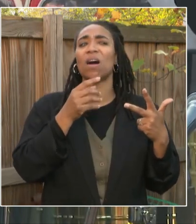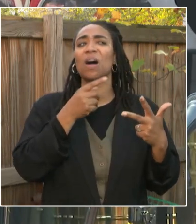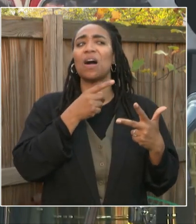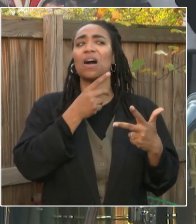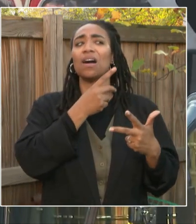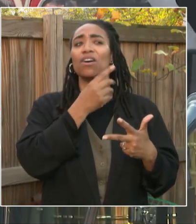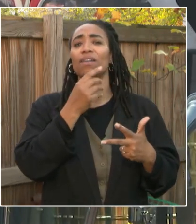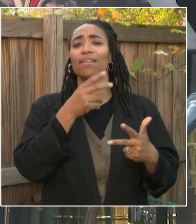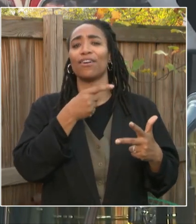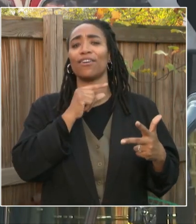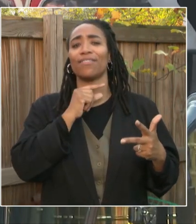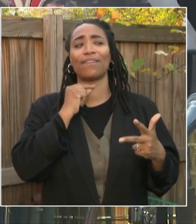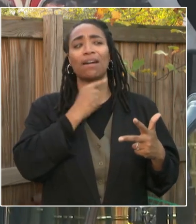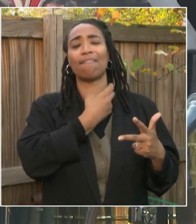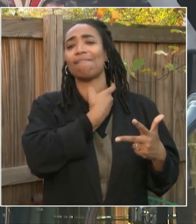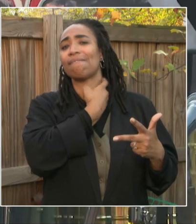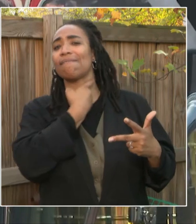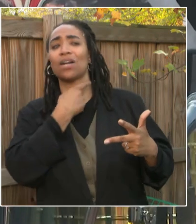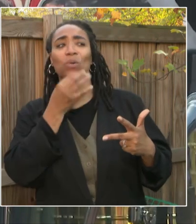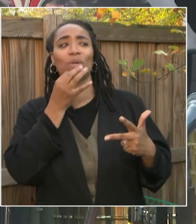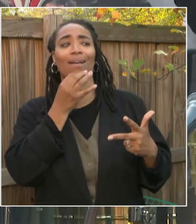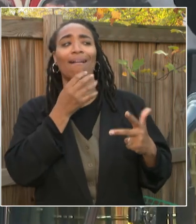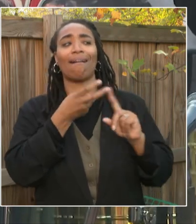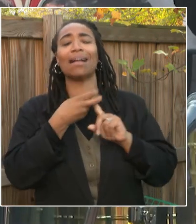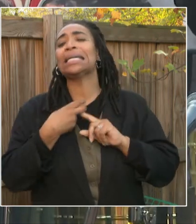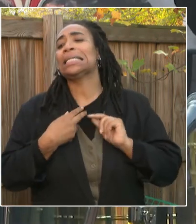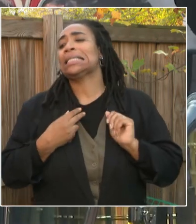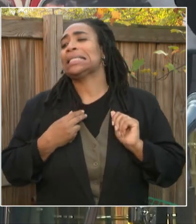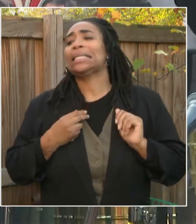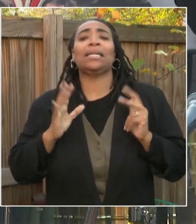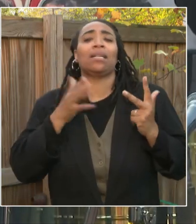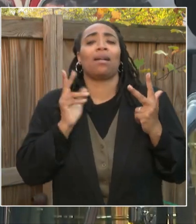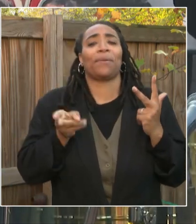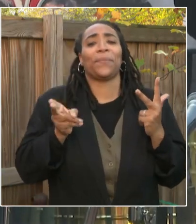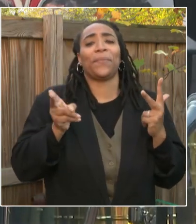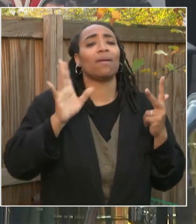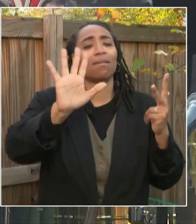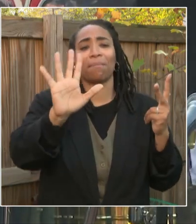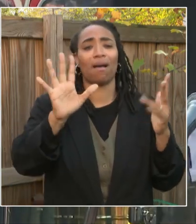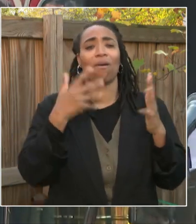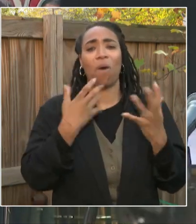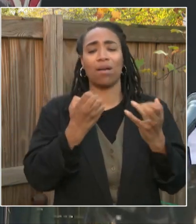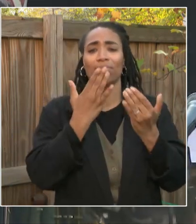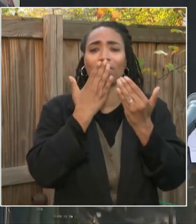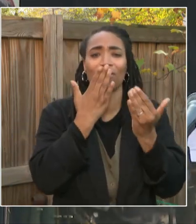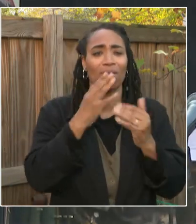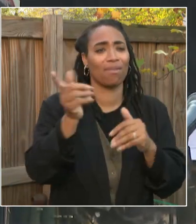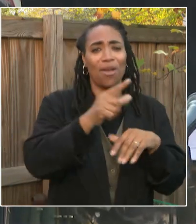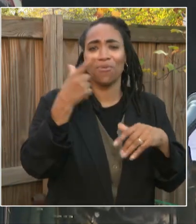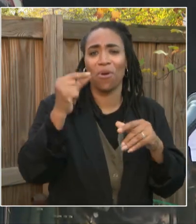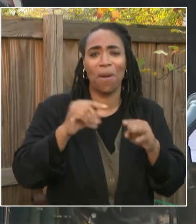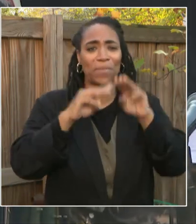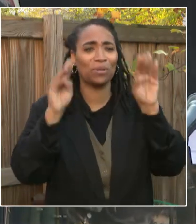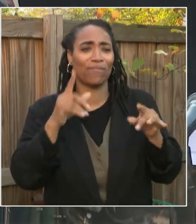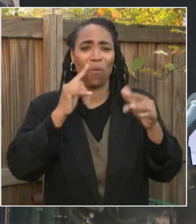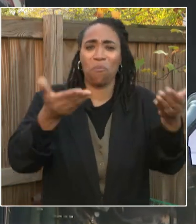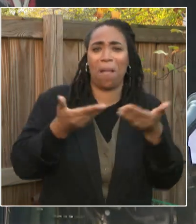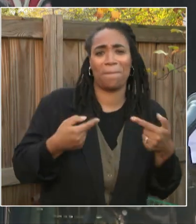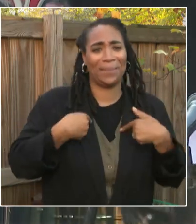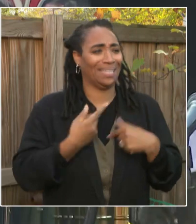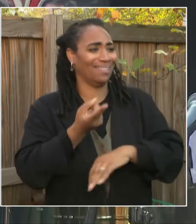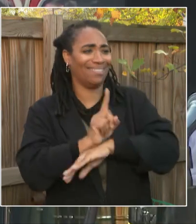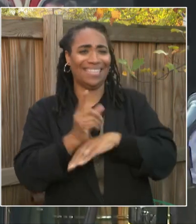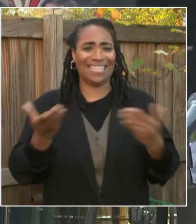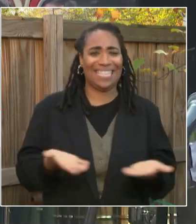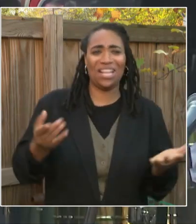to thank, again, the Go-Go Museum for introducing me and bringing me up and allowing me to share the stage with so many esteemed colleagues. Thank you so much.